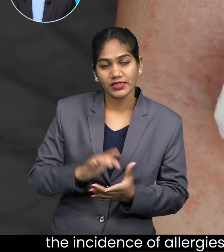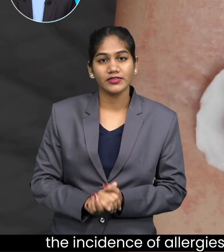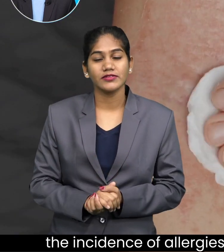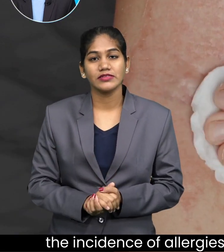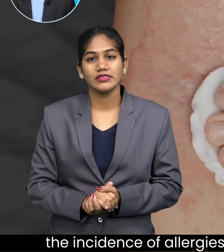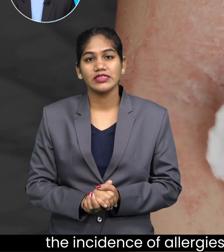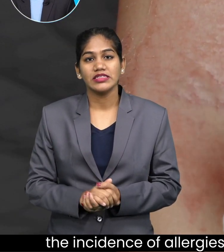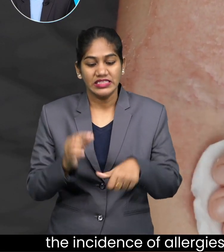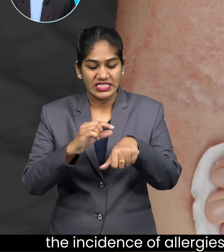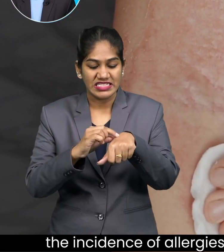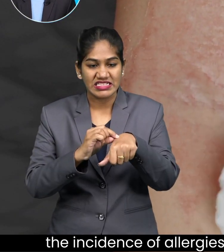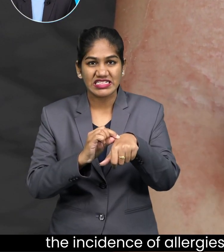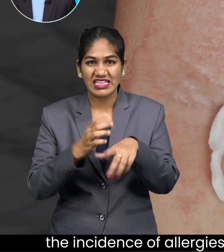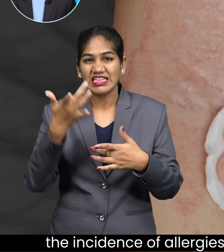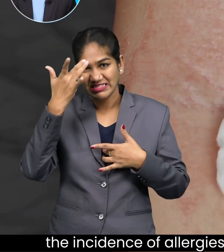skin diseases,